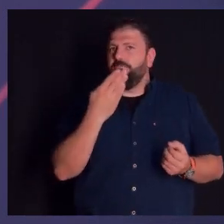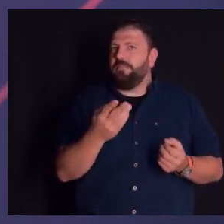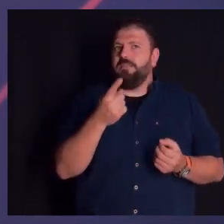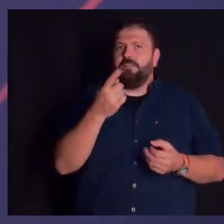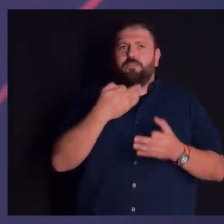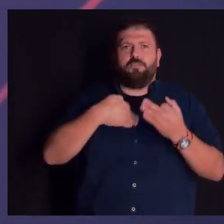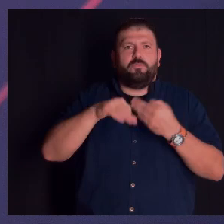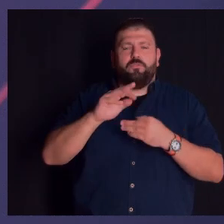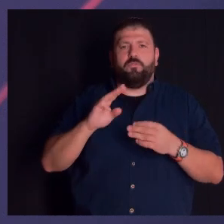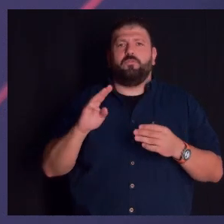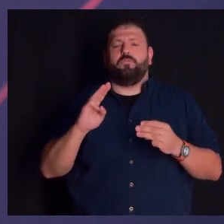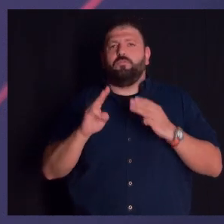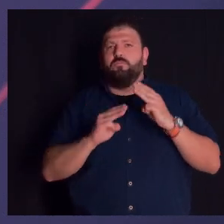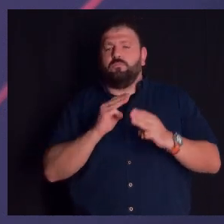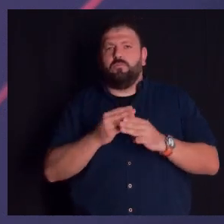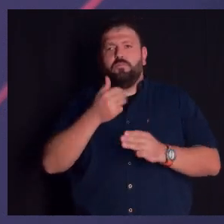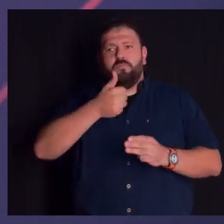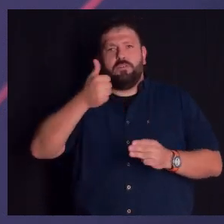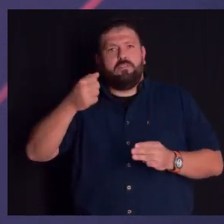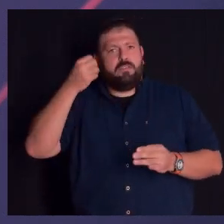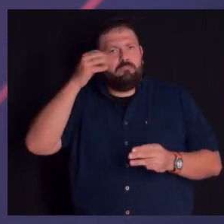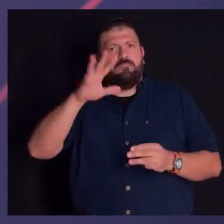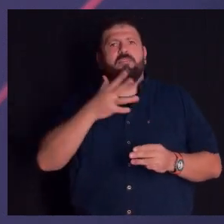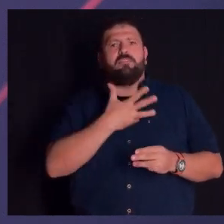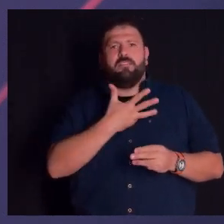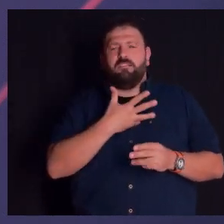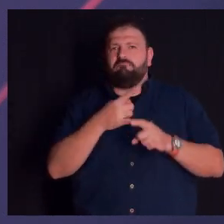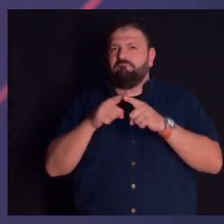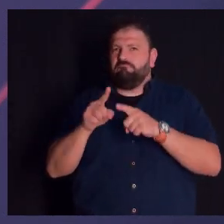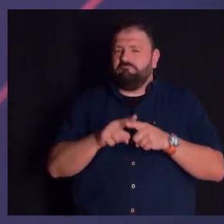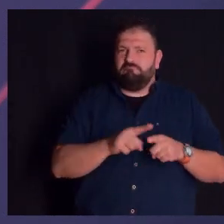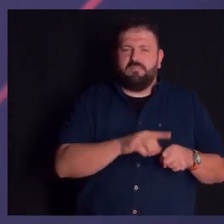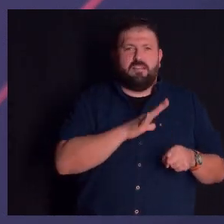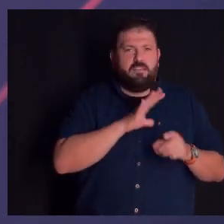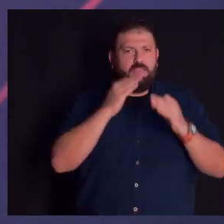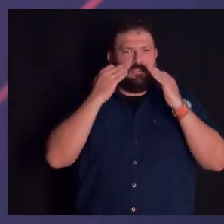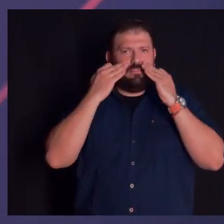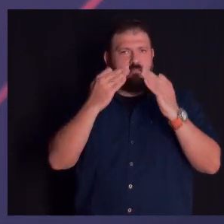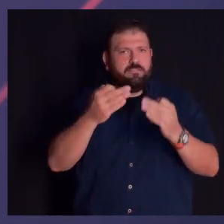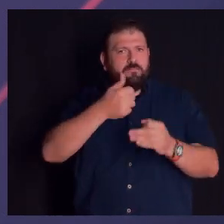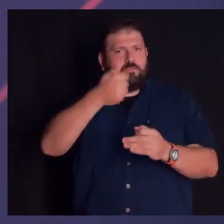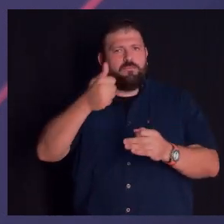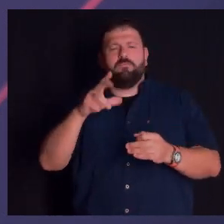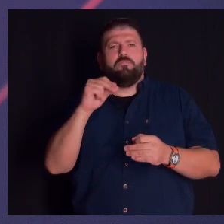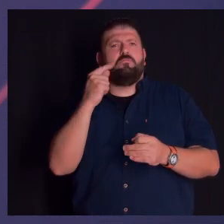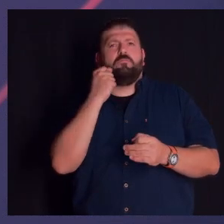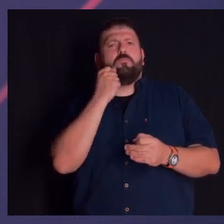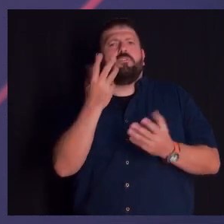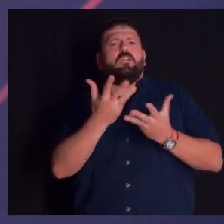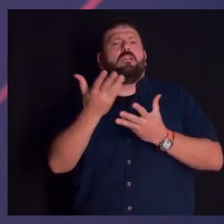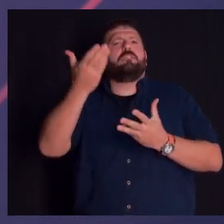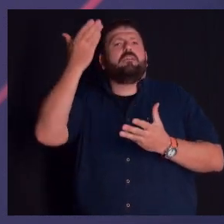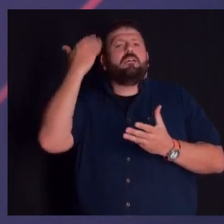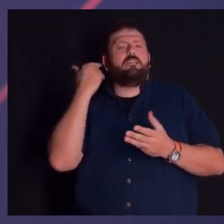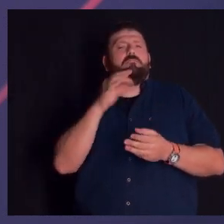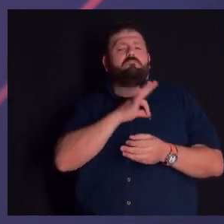done things, and everybody has a place here in Omnilife. We have every type of testimonials. It doesn't matter what you did in the